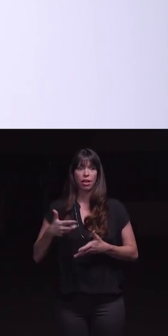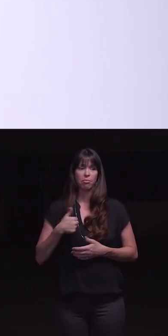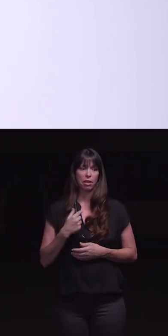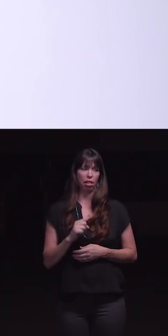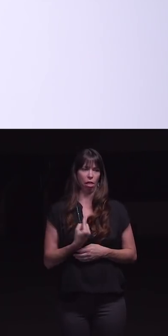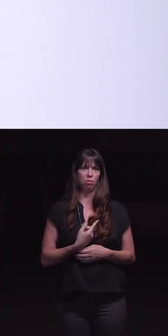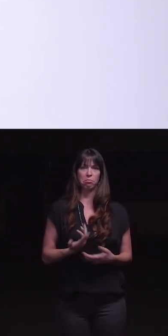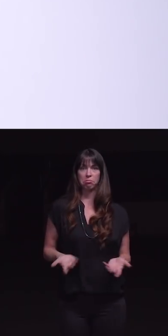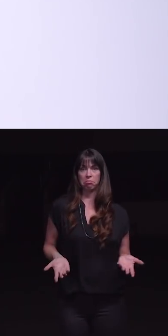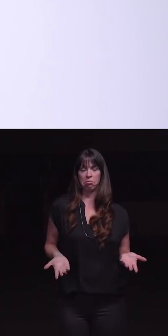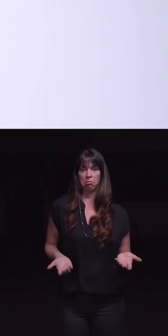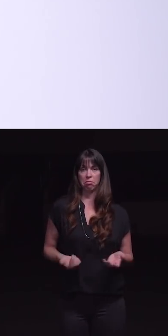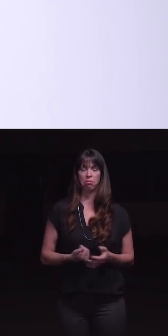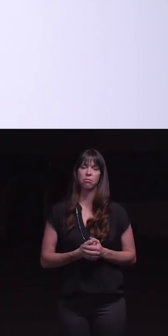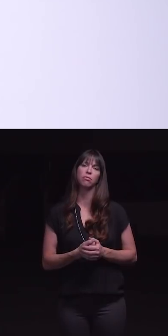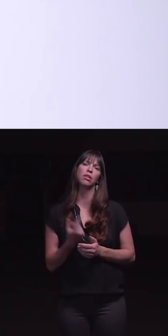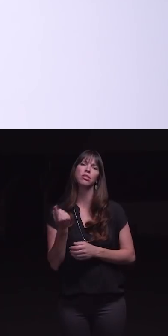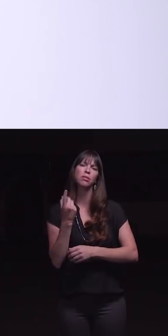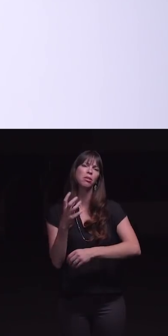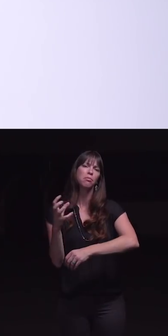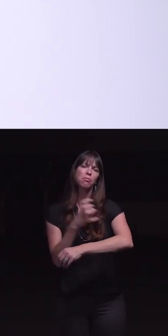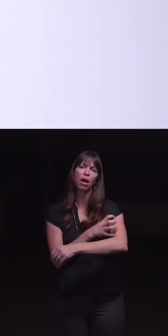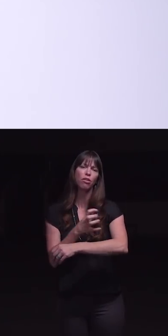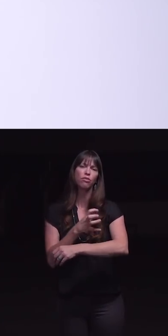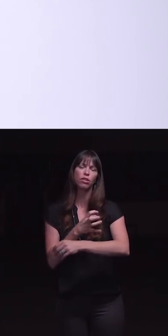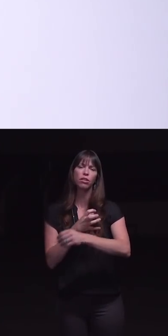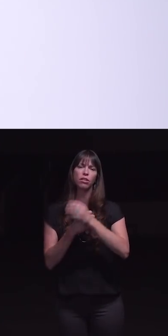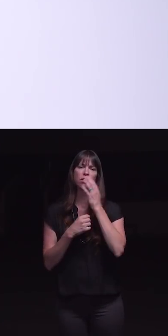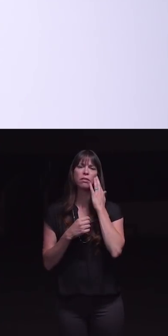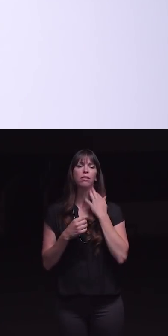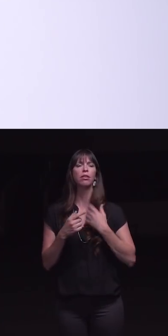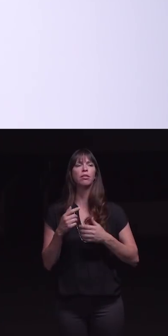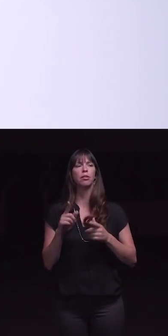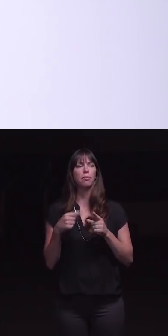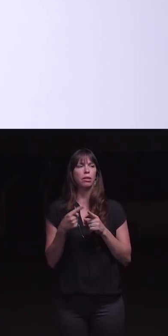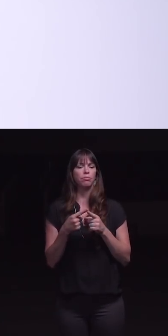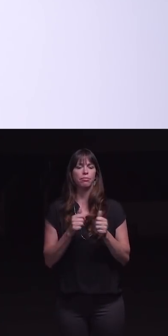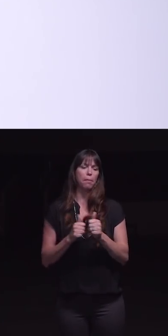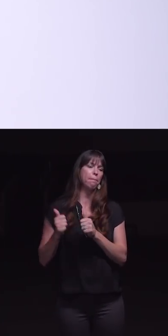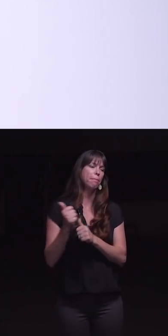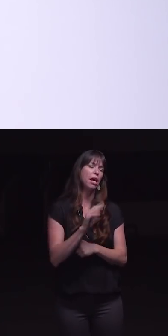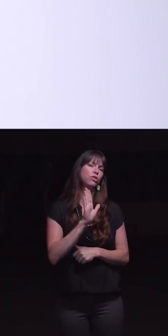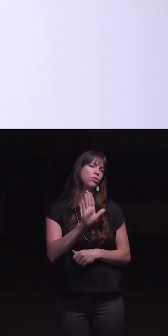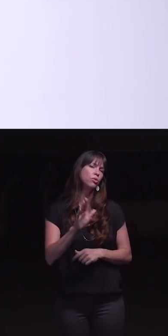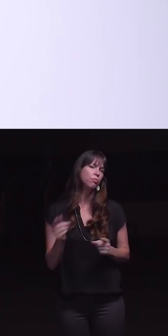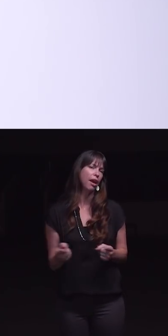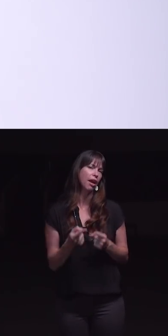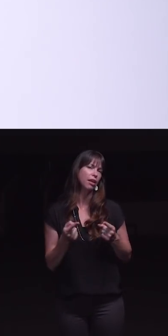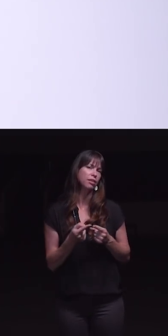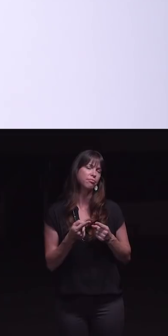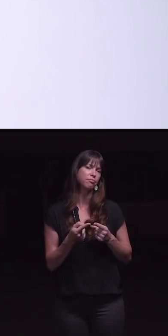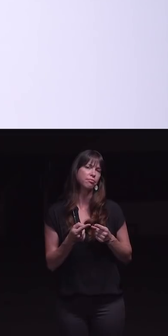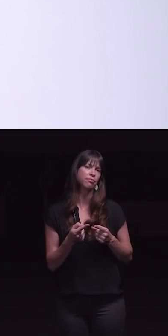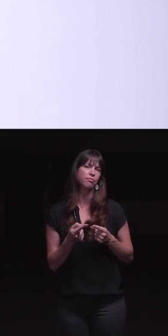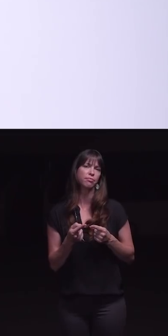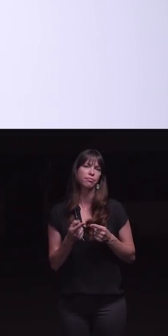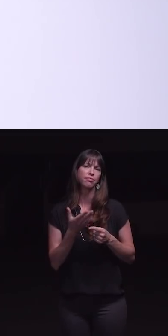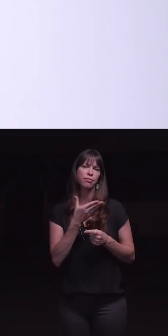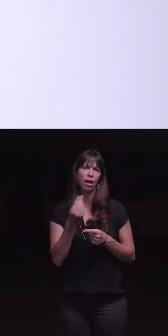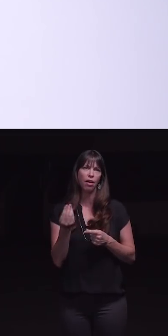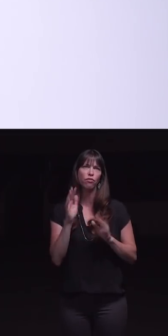back. There's something powerful about moving past your own pain to the